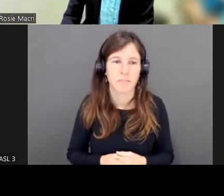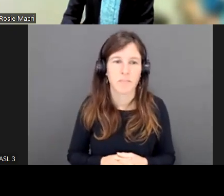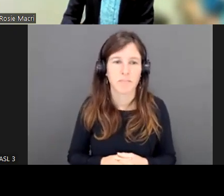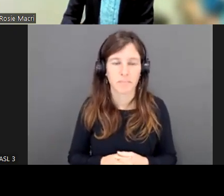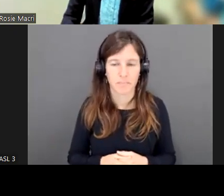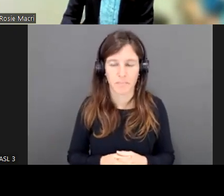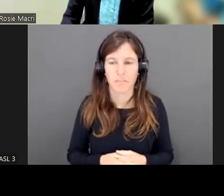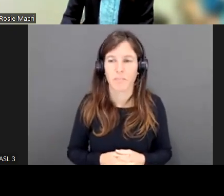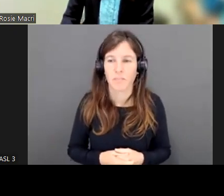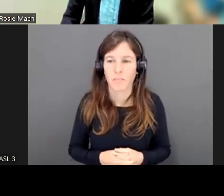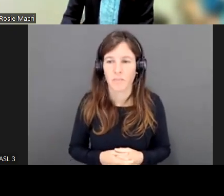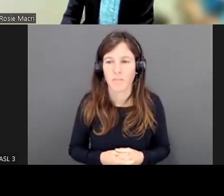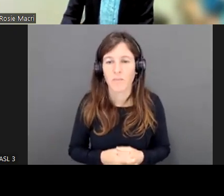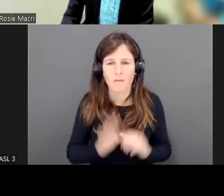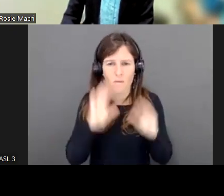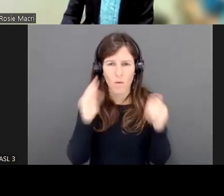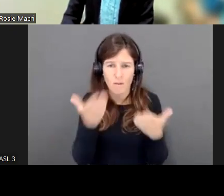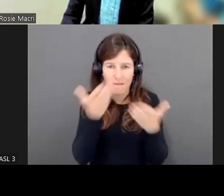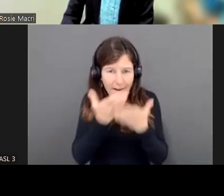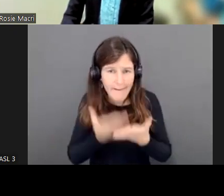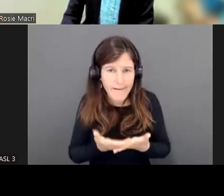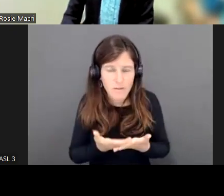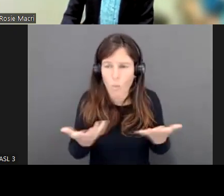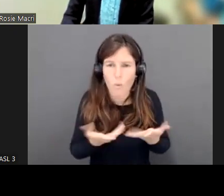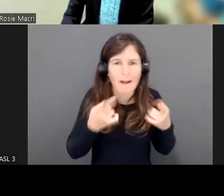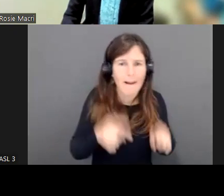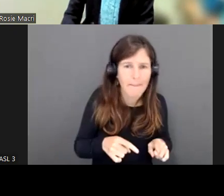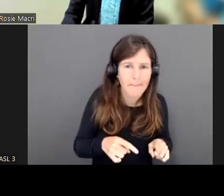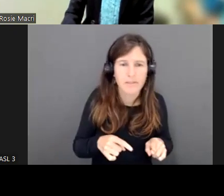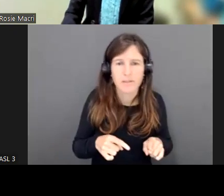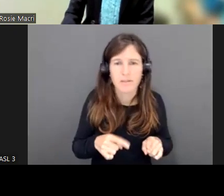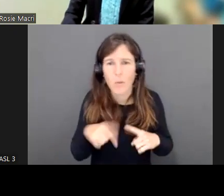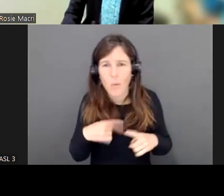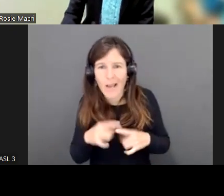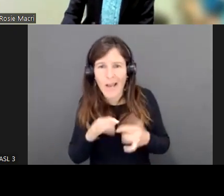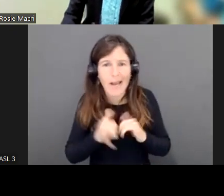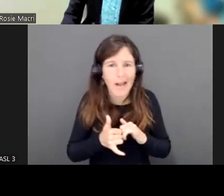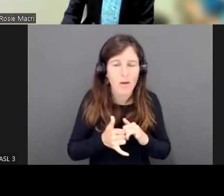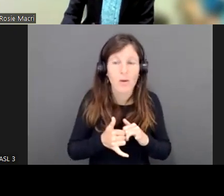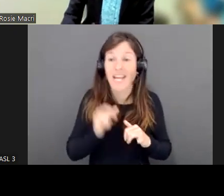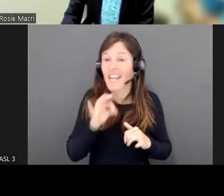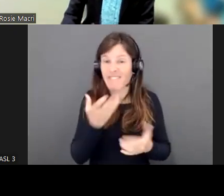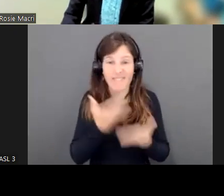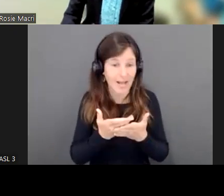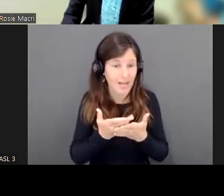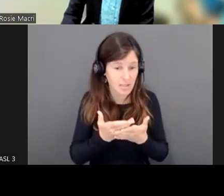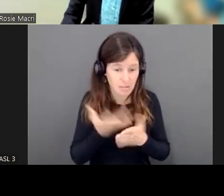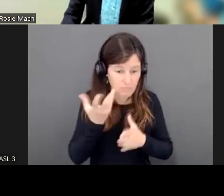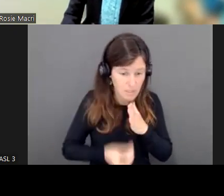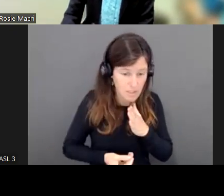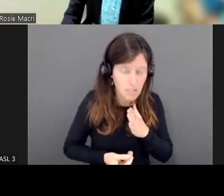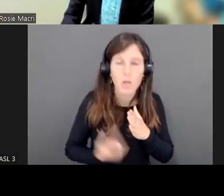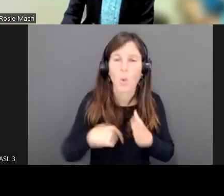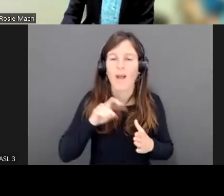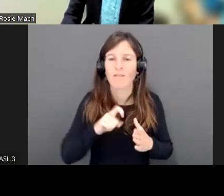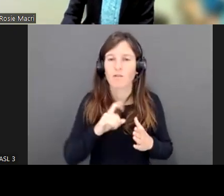really looking at facts of the case as much as possible. And when we don't know a fact, we're asking a question, right?